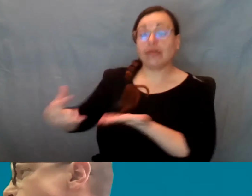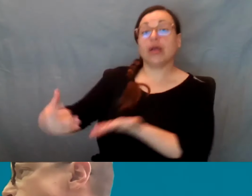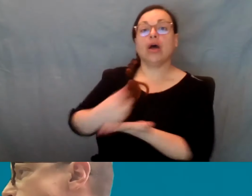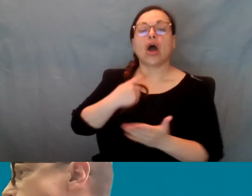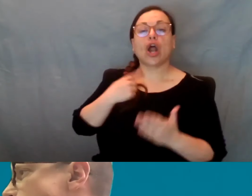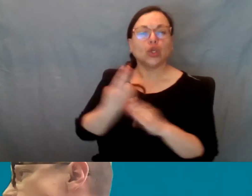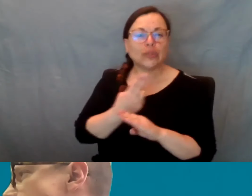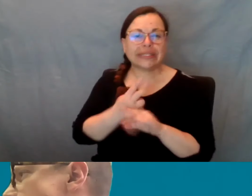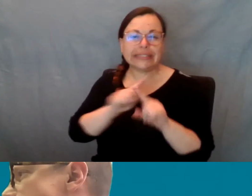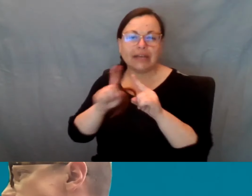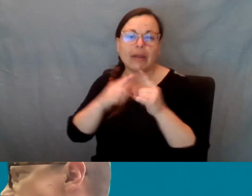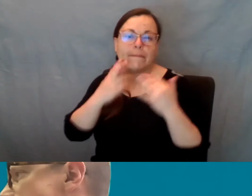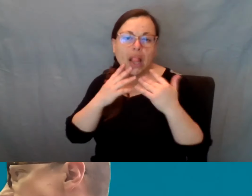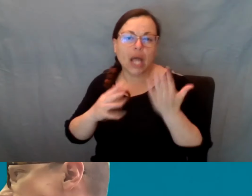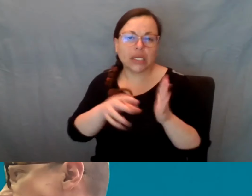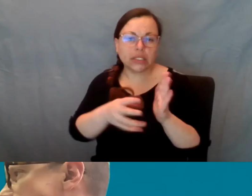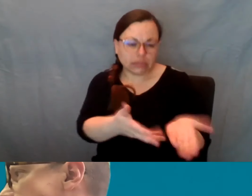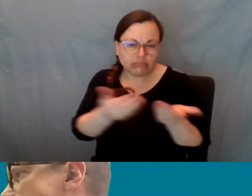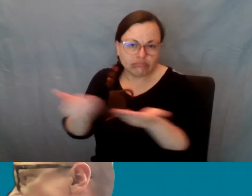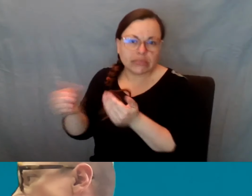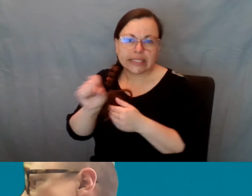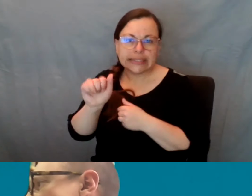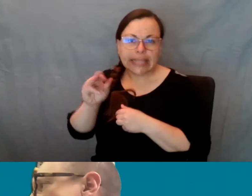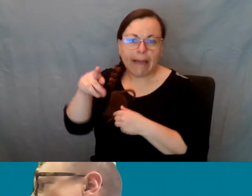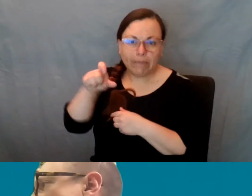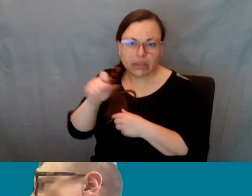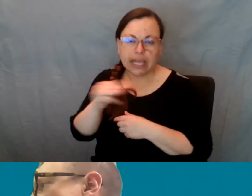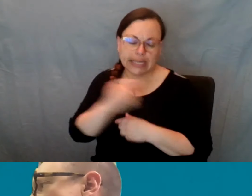and they can look at antibody levels, which will indicate,